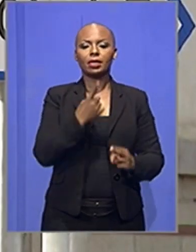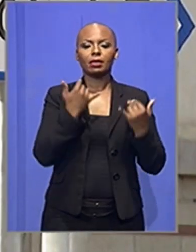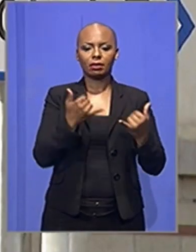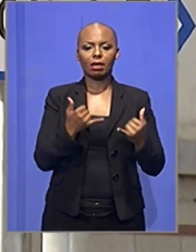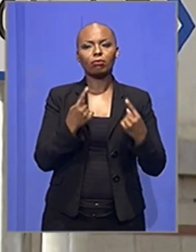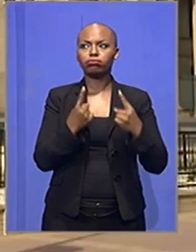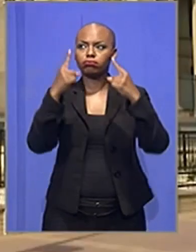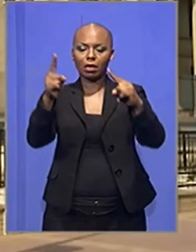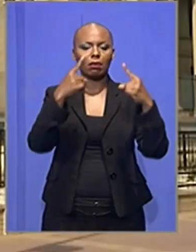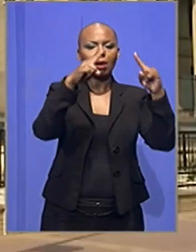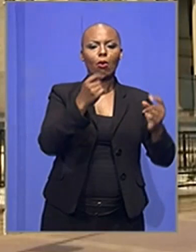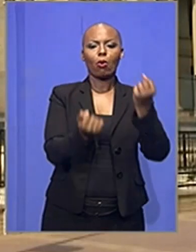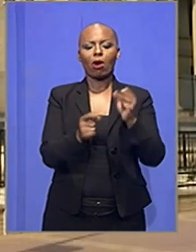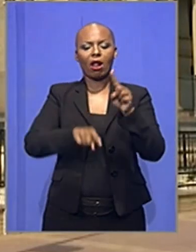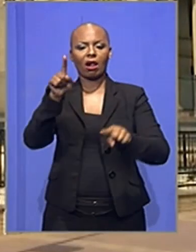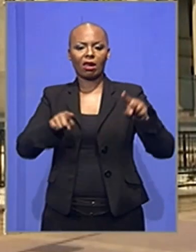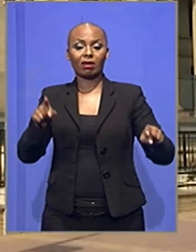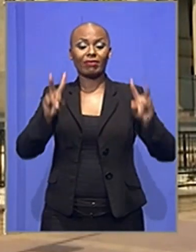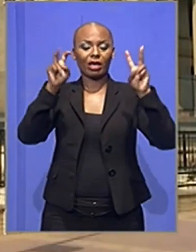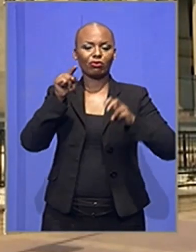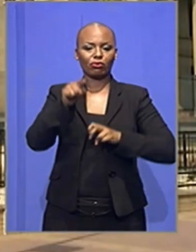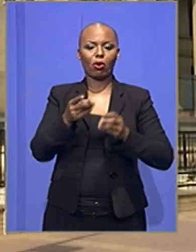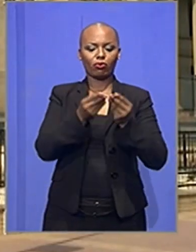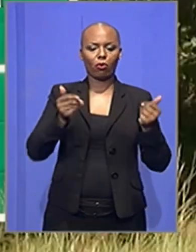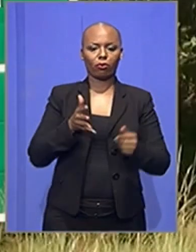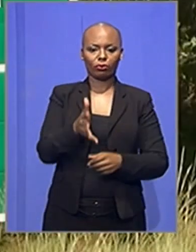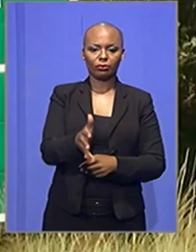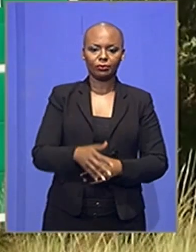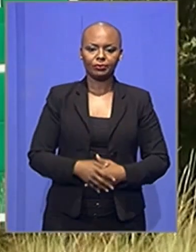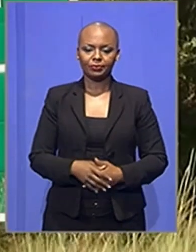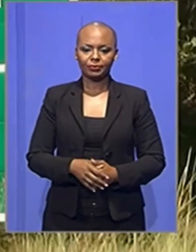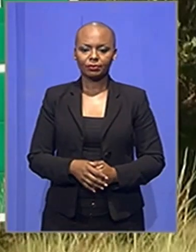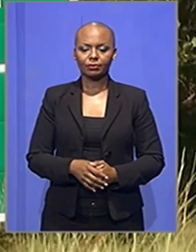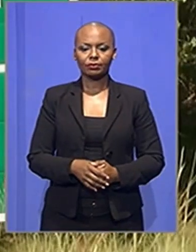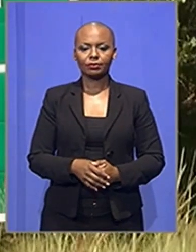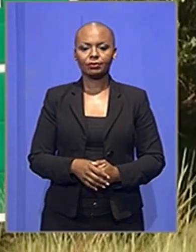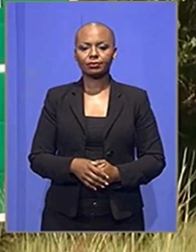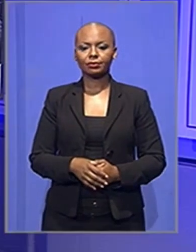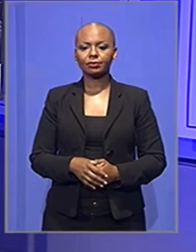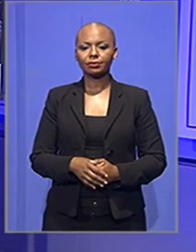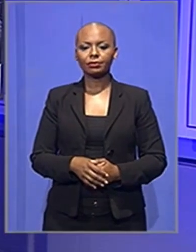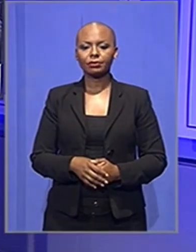leba makgotleng a dinyewe. Magala Masiteng, SABC News, Frankfurt.